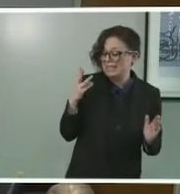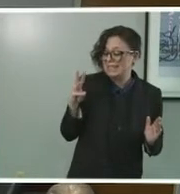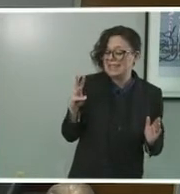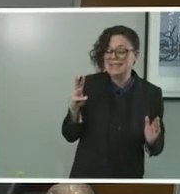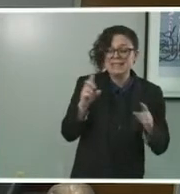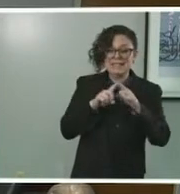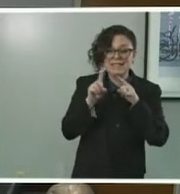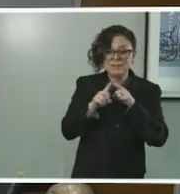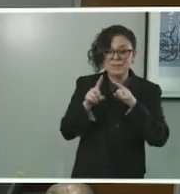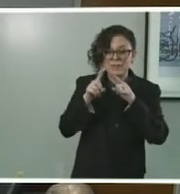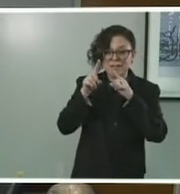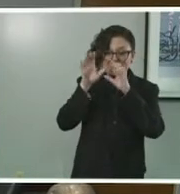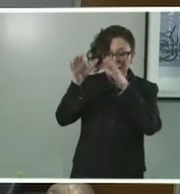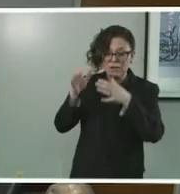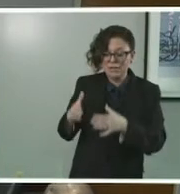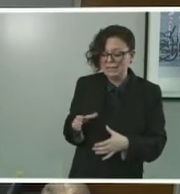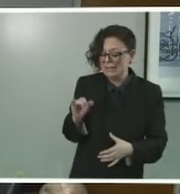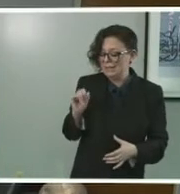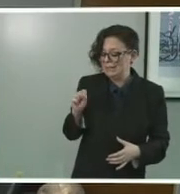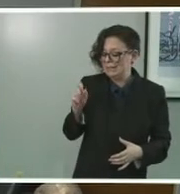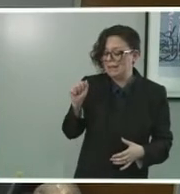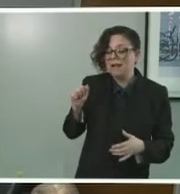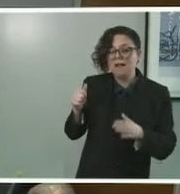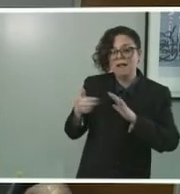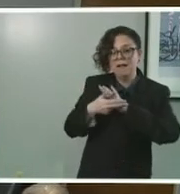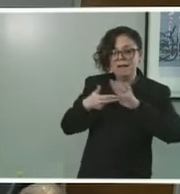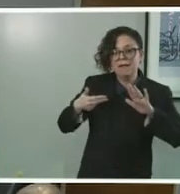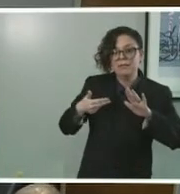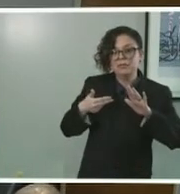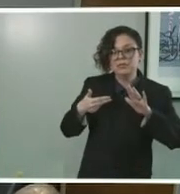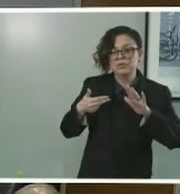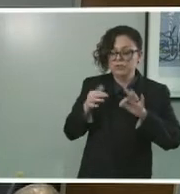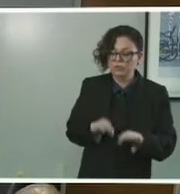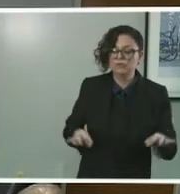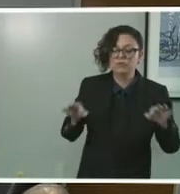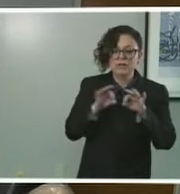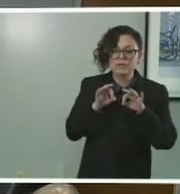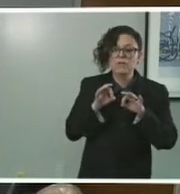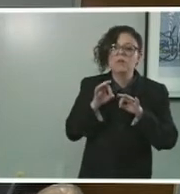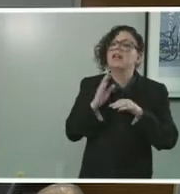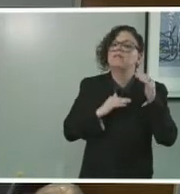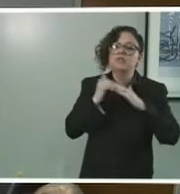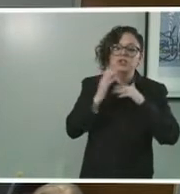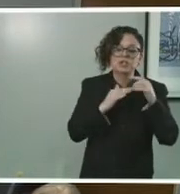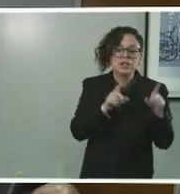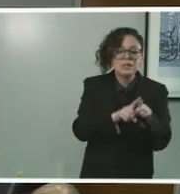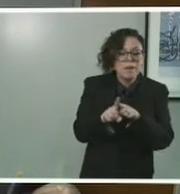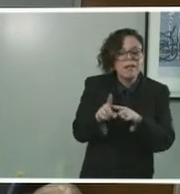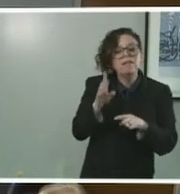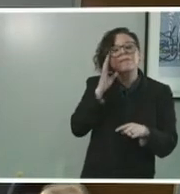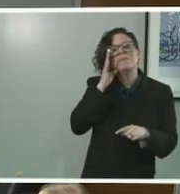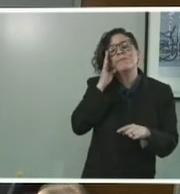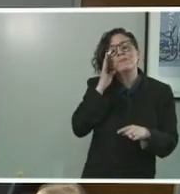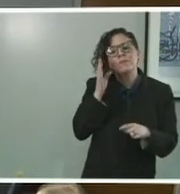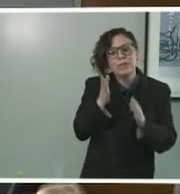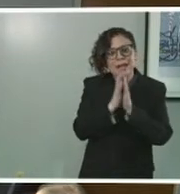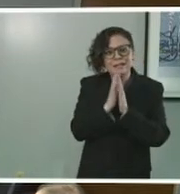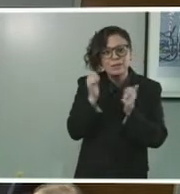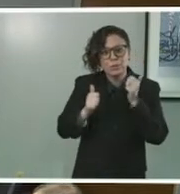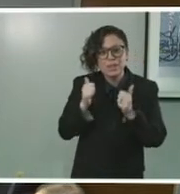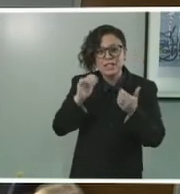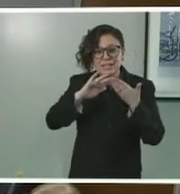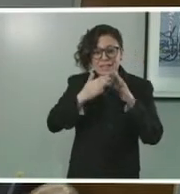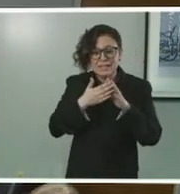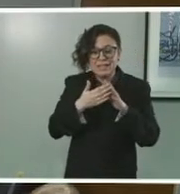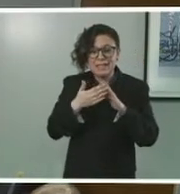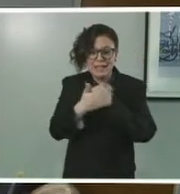identifies as critical infrastructure as well. Right. This individual asked what city and county services are still running.